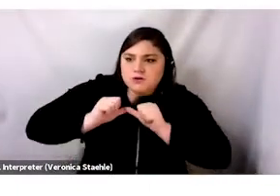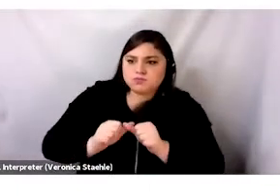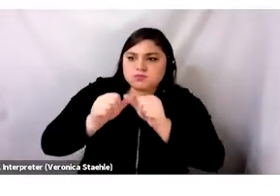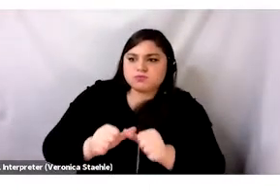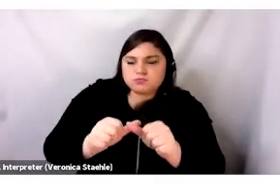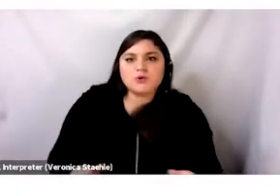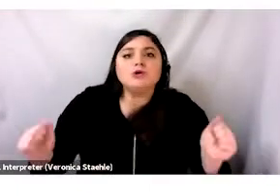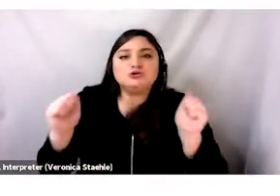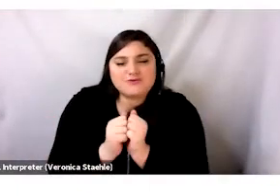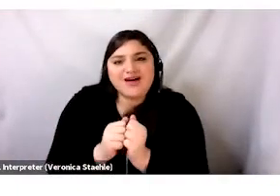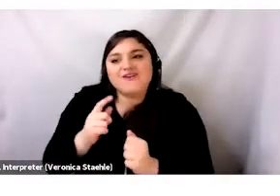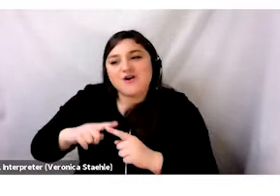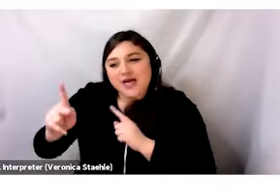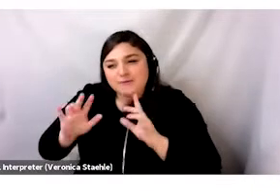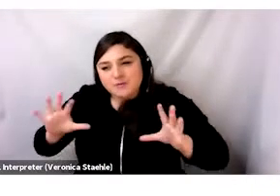they,